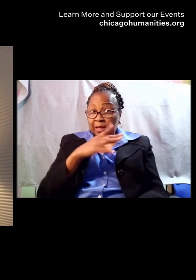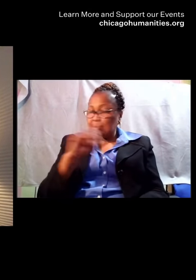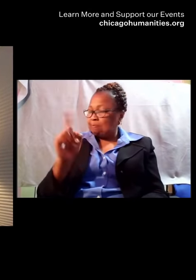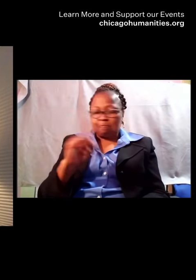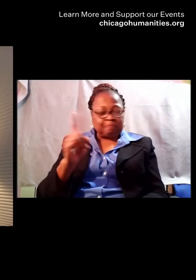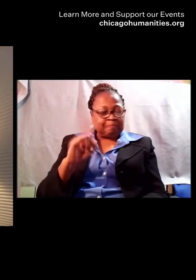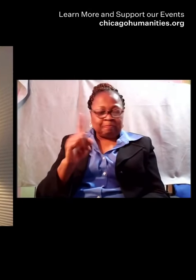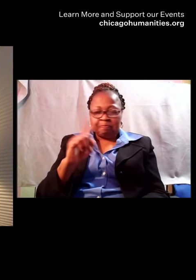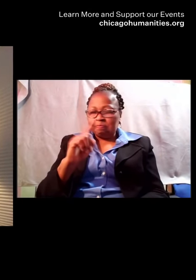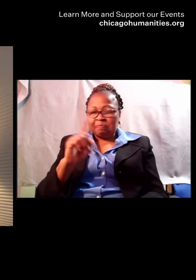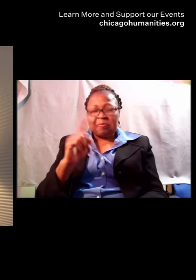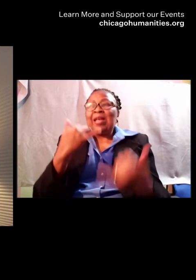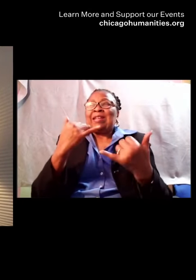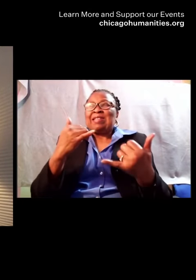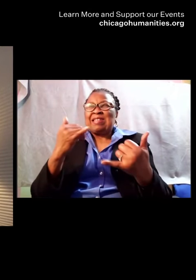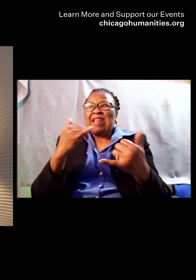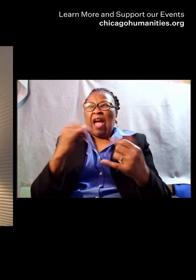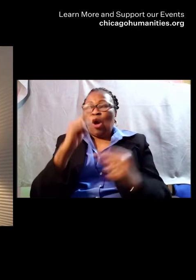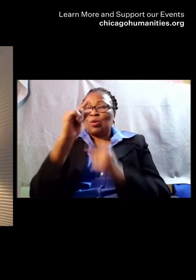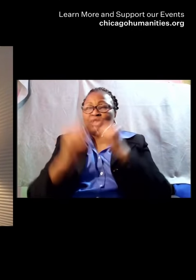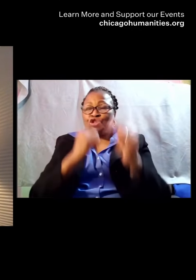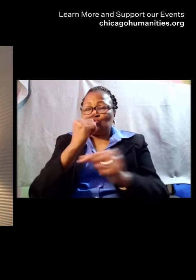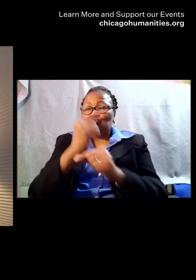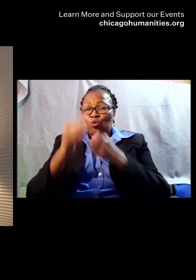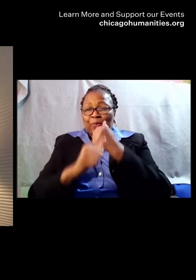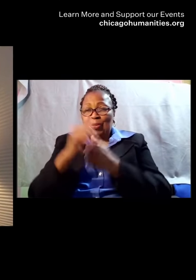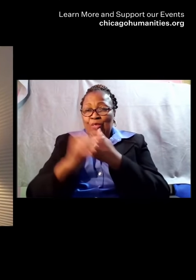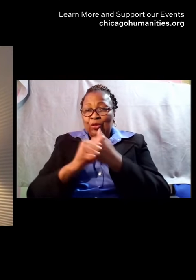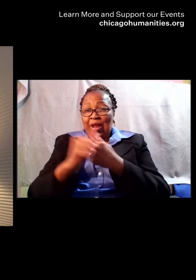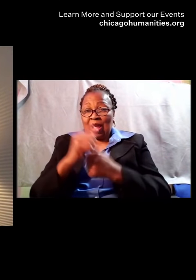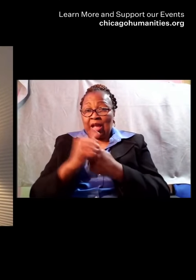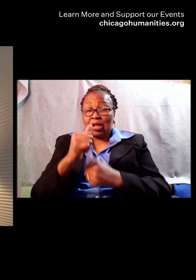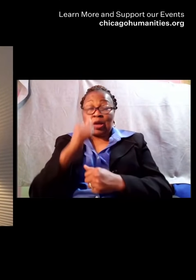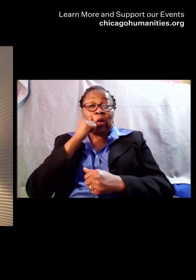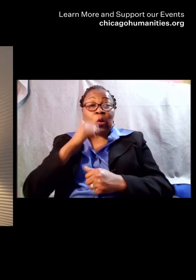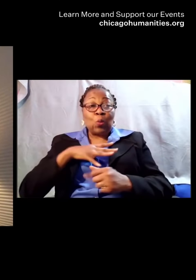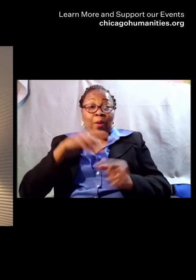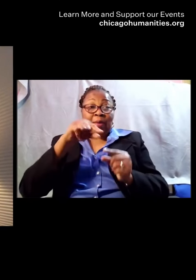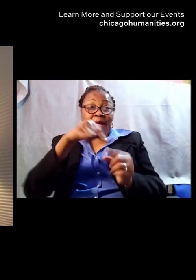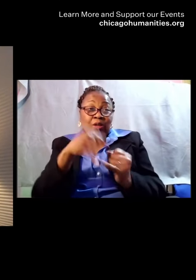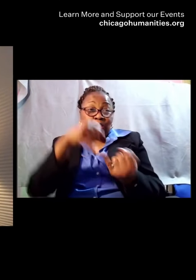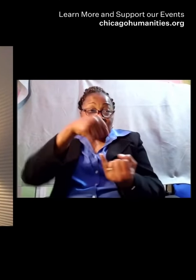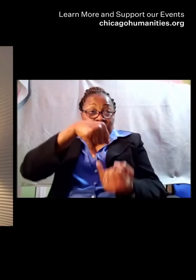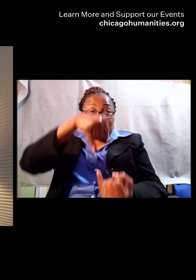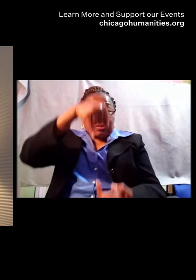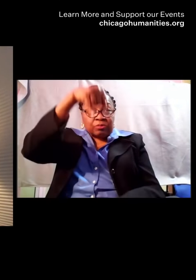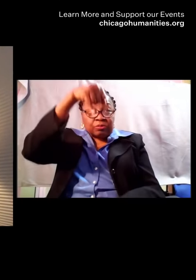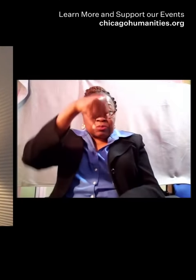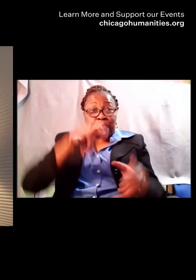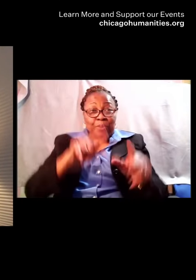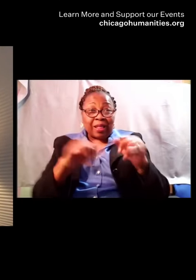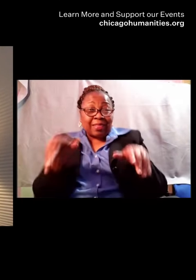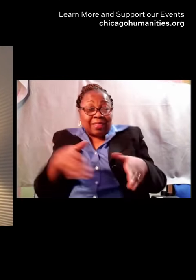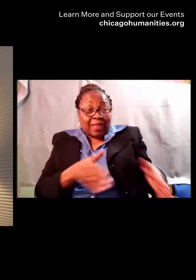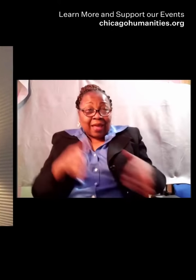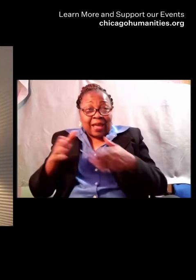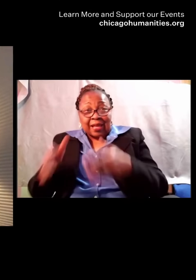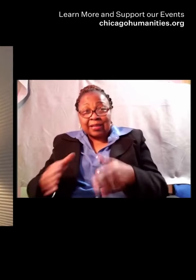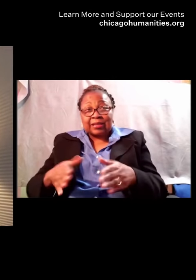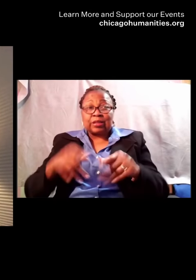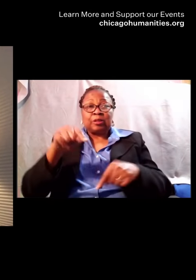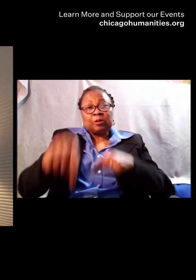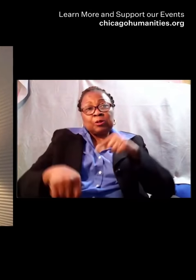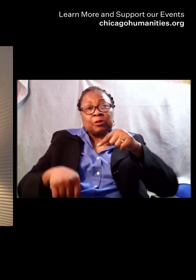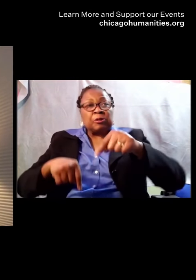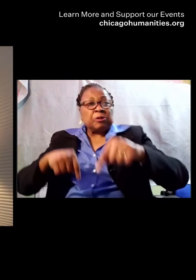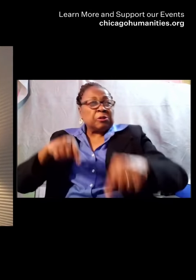global threat. Long-legged women sprint through ravines and furry warm-ups. A pack of kinky